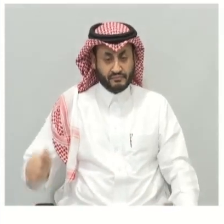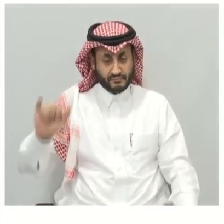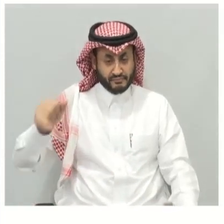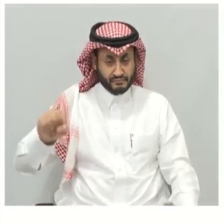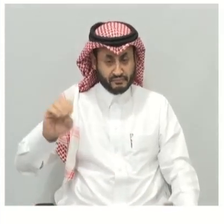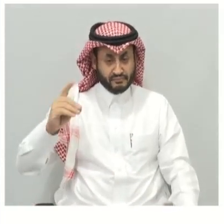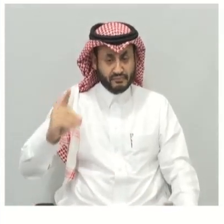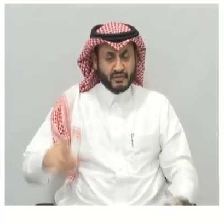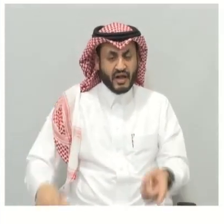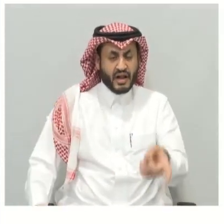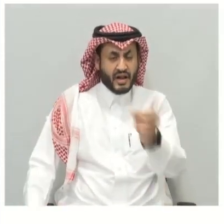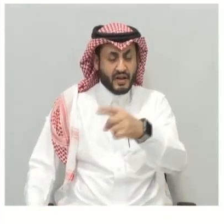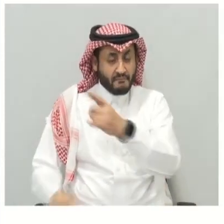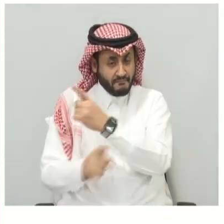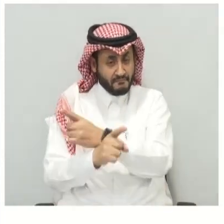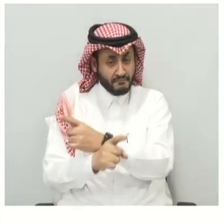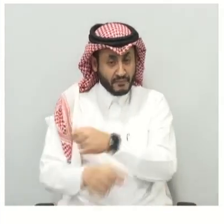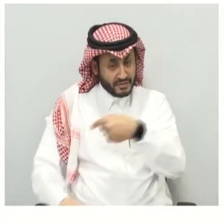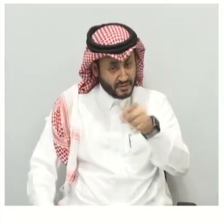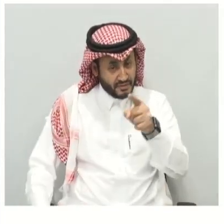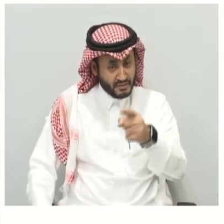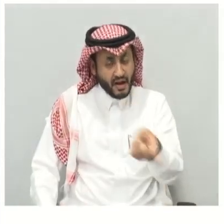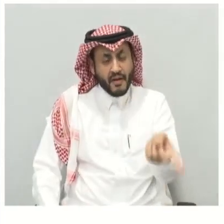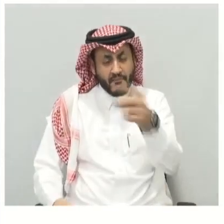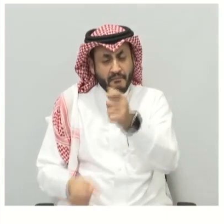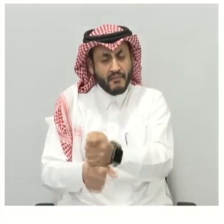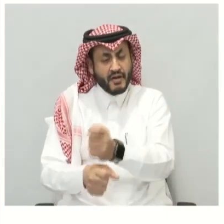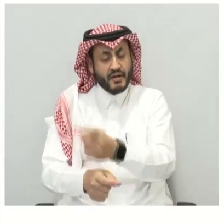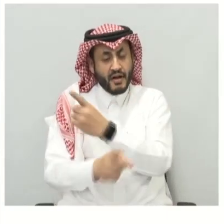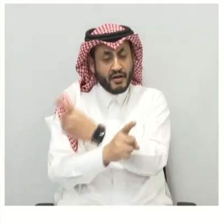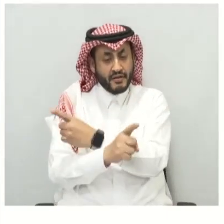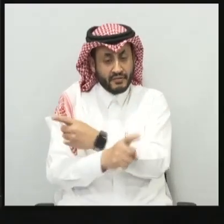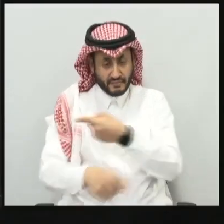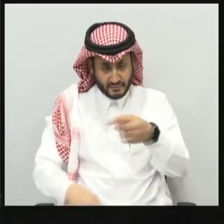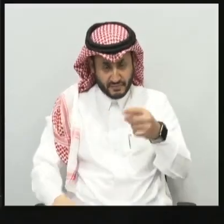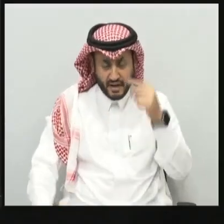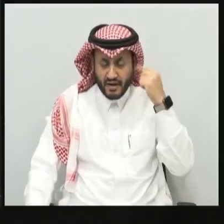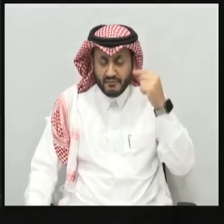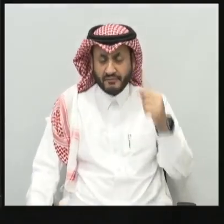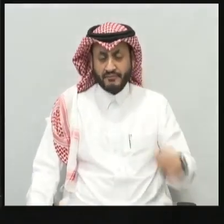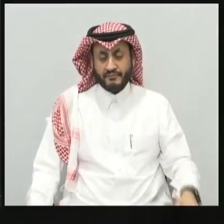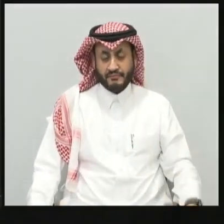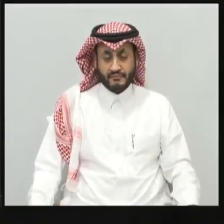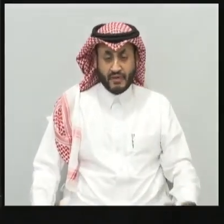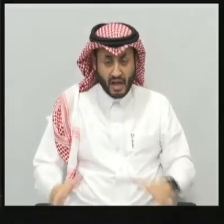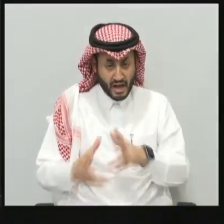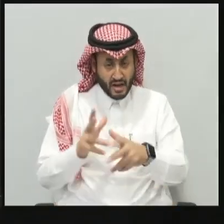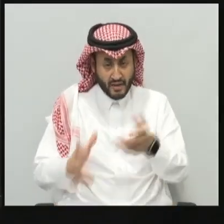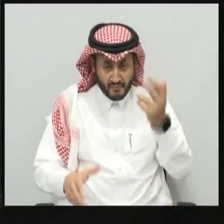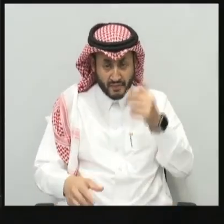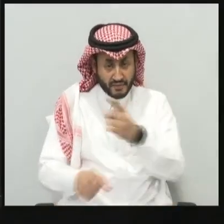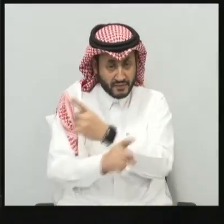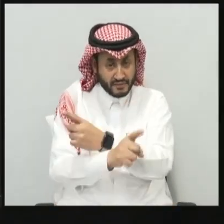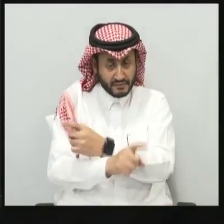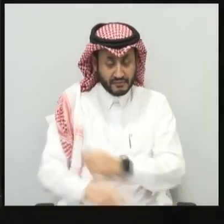Majid wants to be a teacher. Majid wants to be a teacher. What do you think? Did Majid say that he wants to